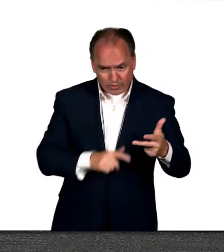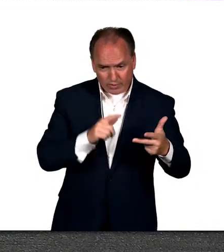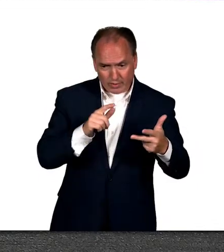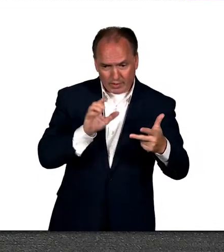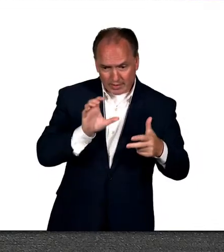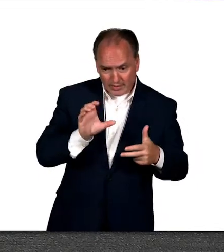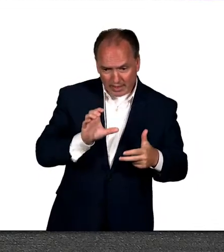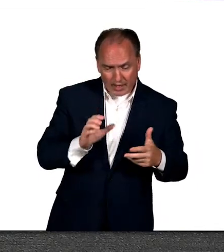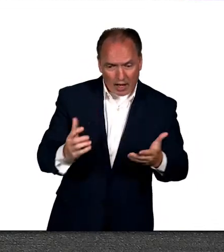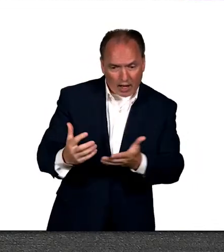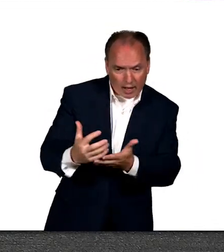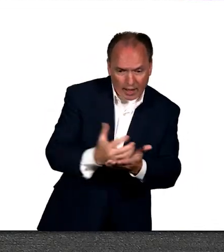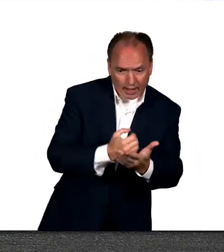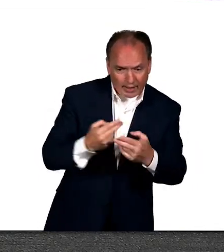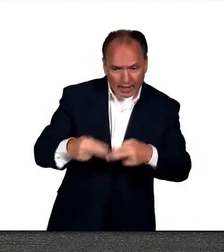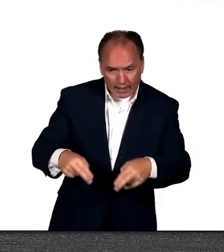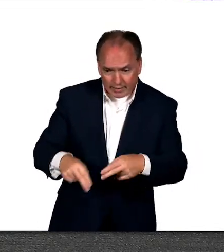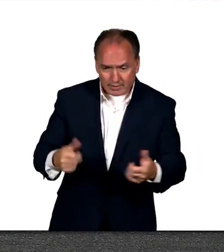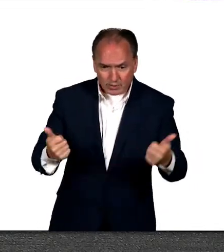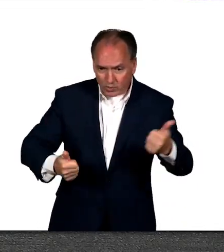or collects eggs?